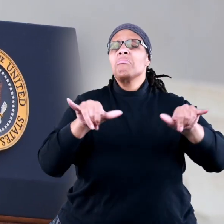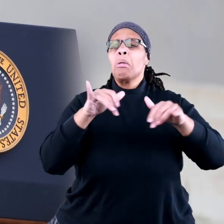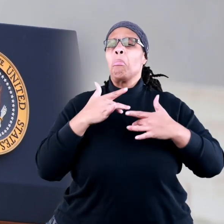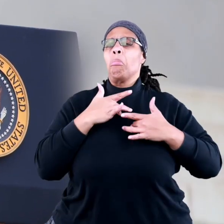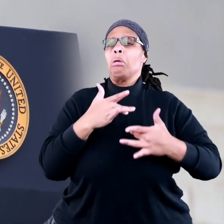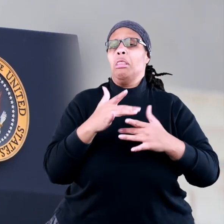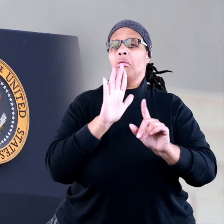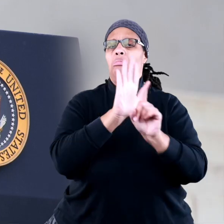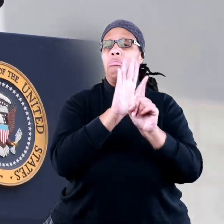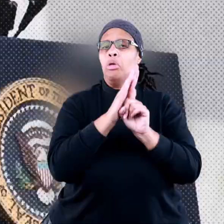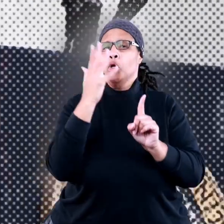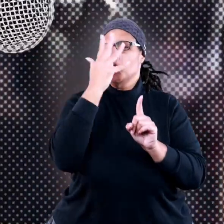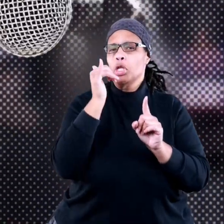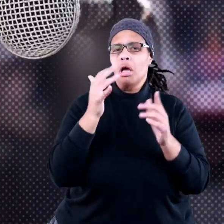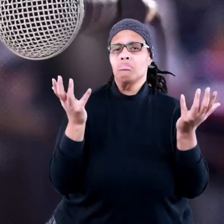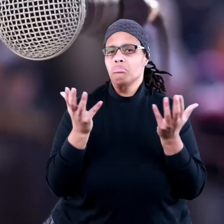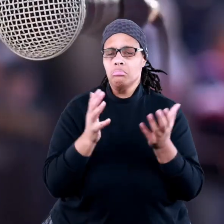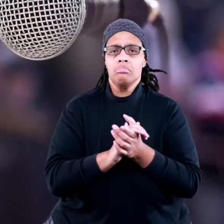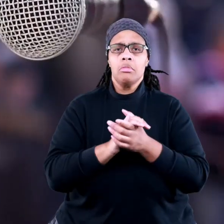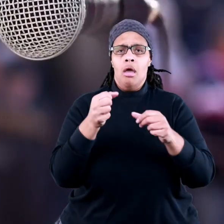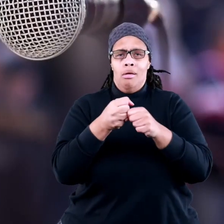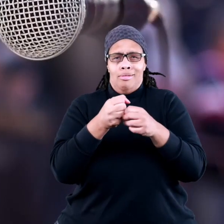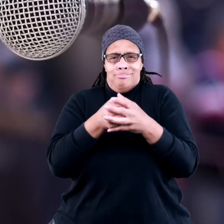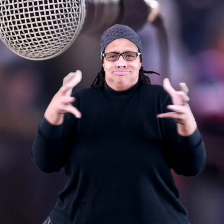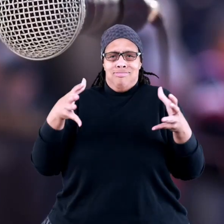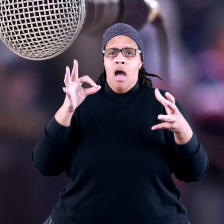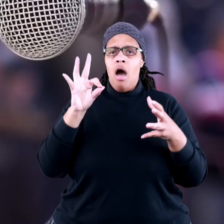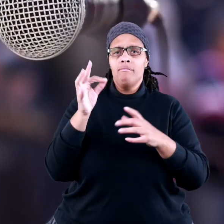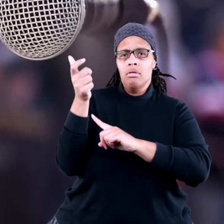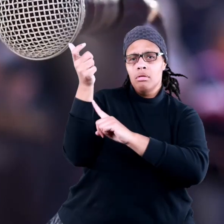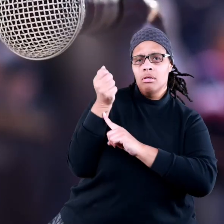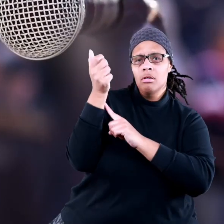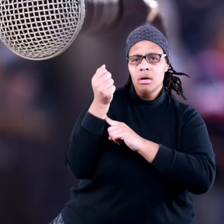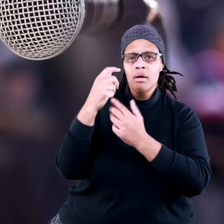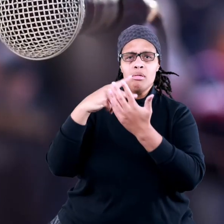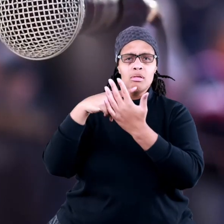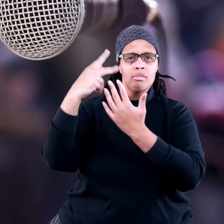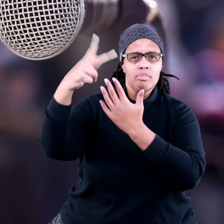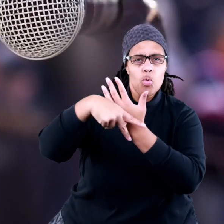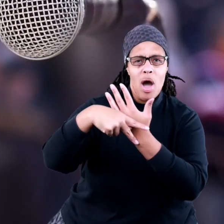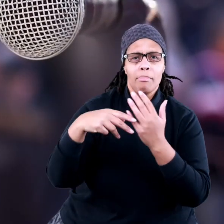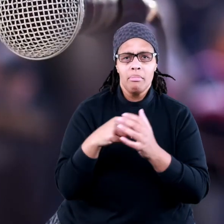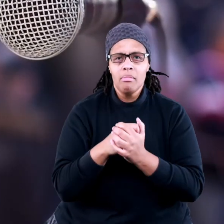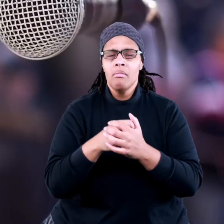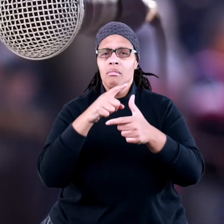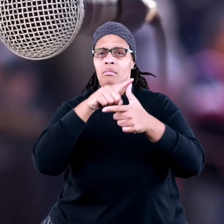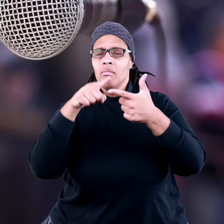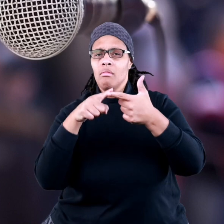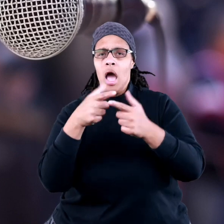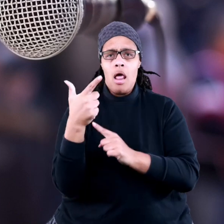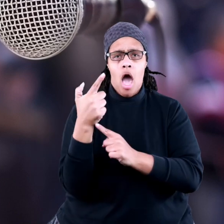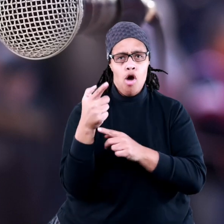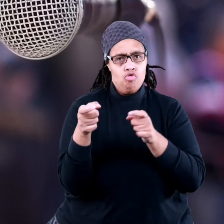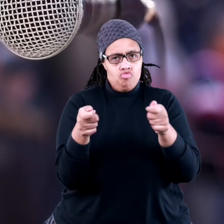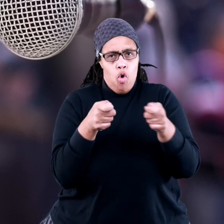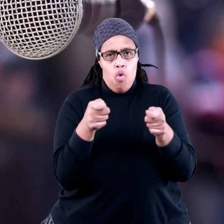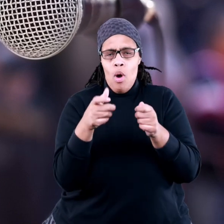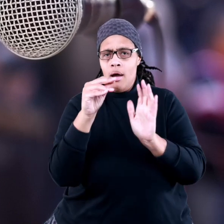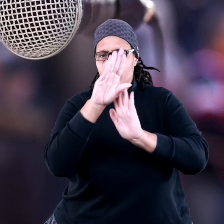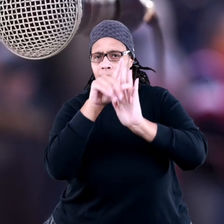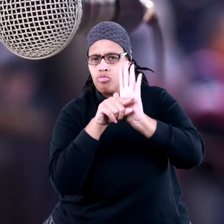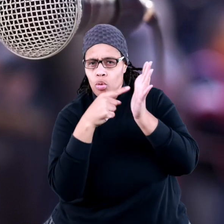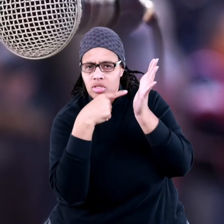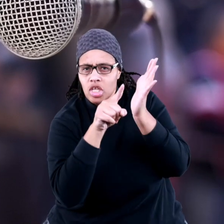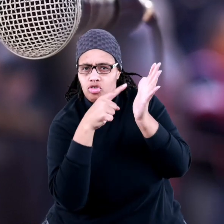typically part of the Democratic platform. Expansion of social welfare programs, gun control and